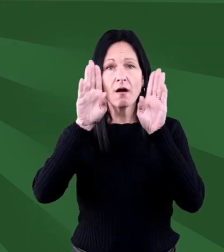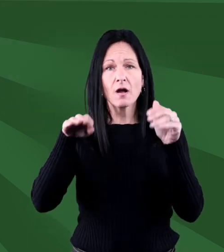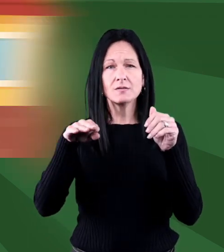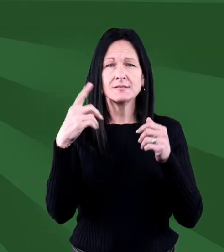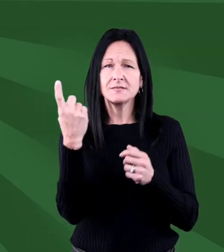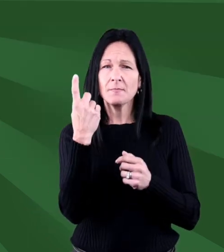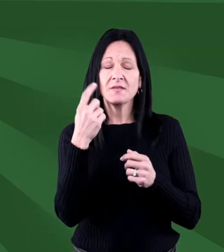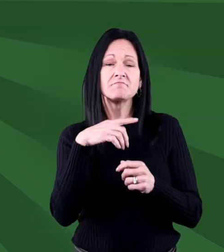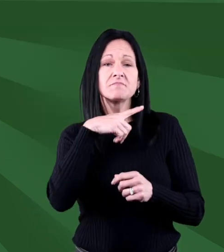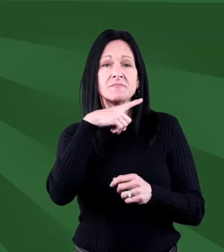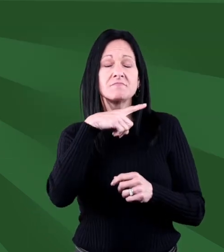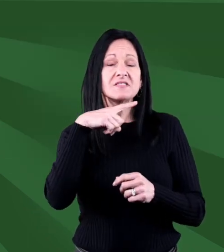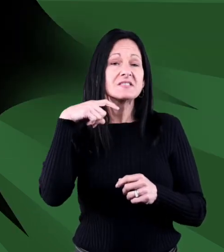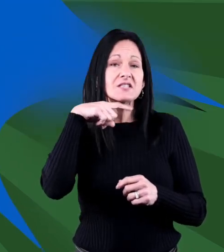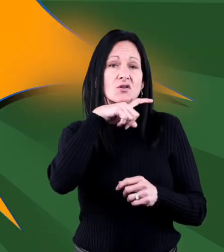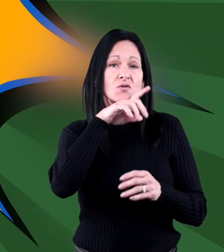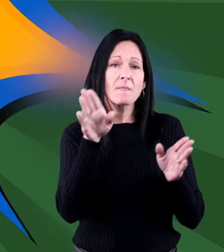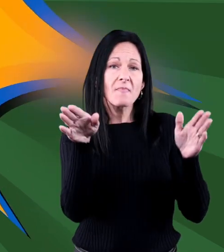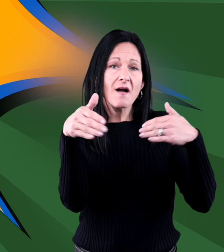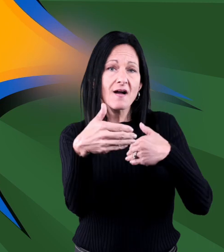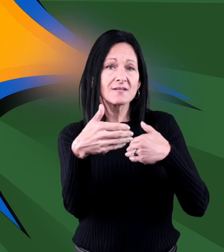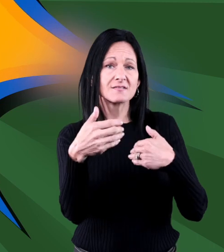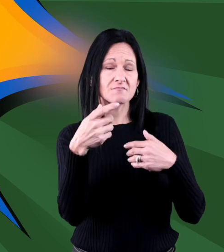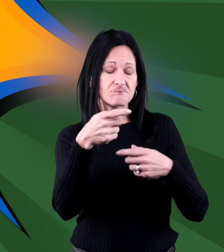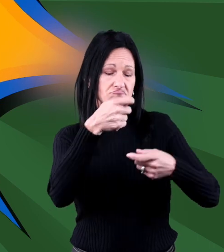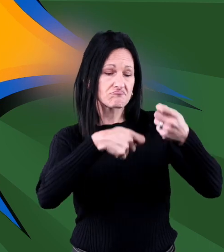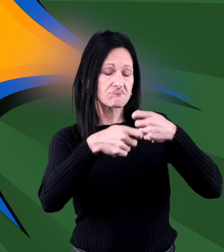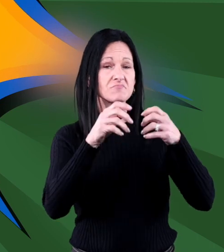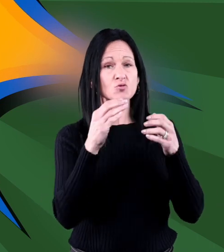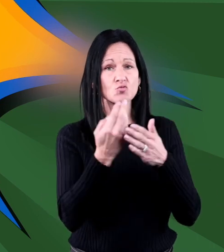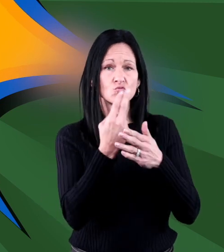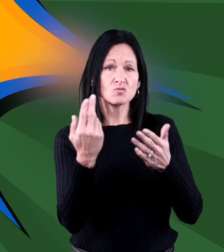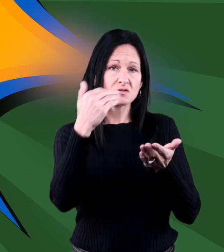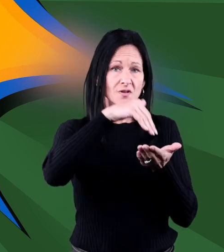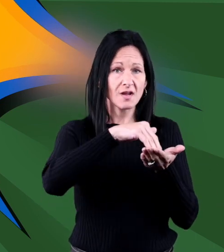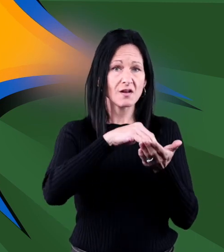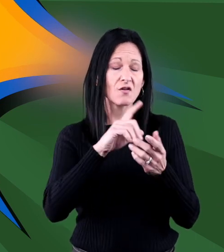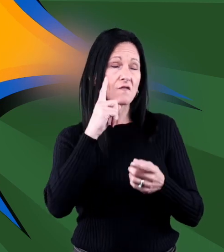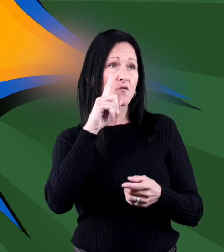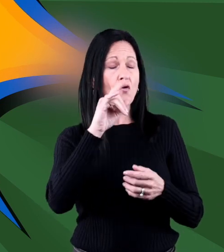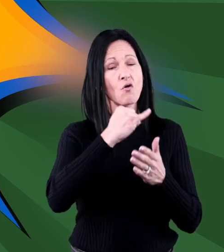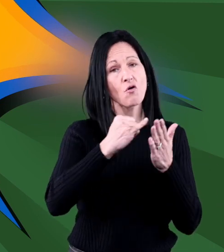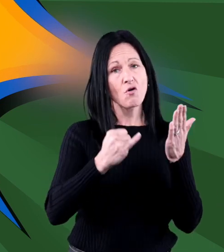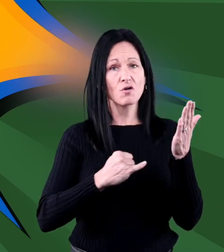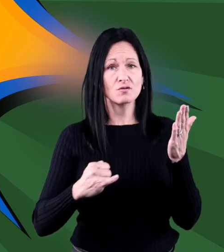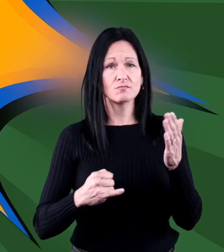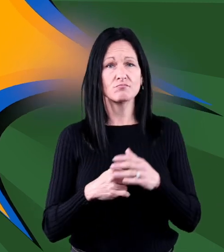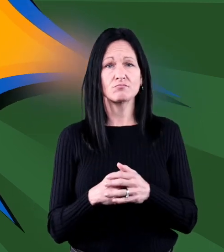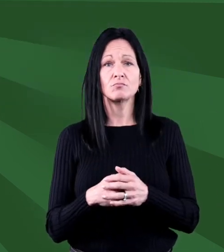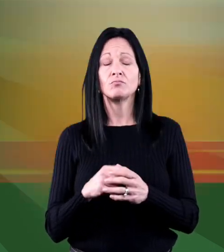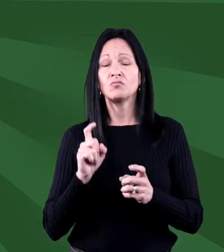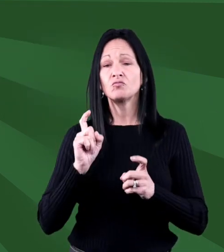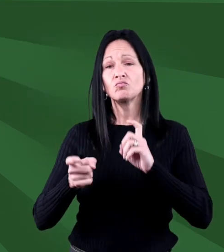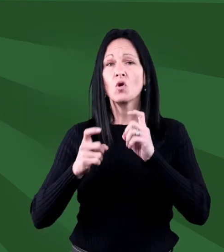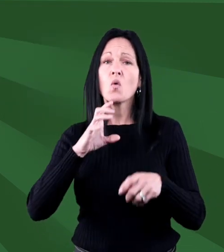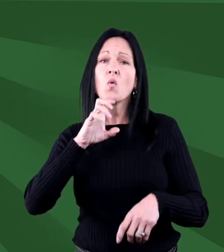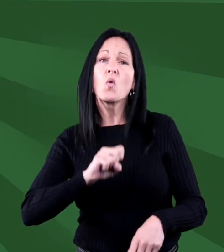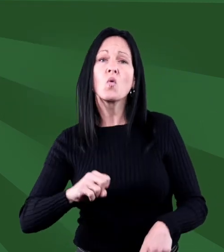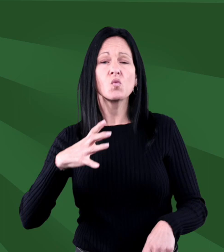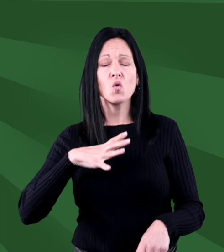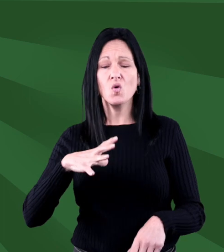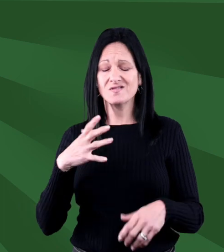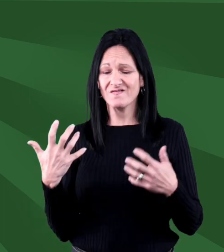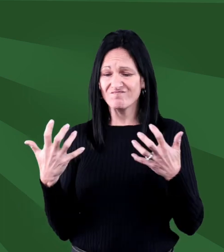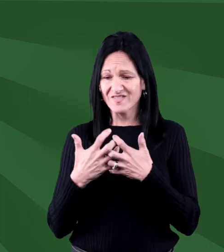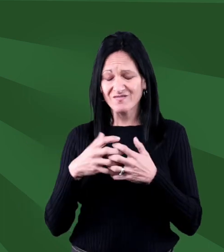house, like empty cereal boxes, that can be recycled or used in an art project. Donate your old